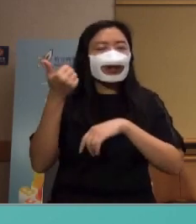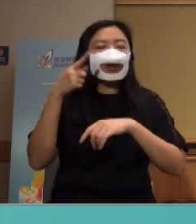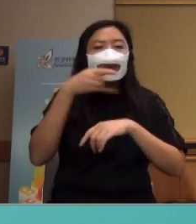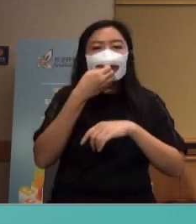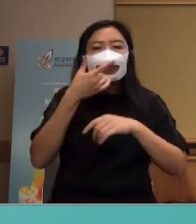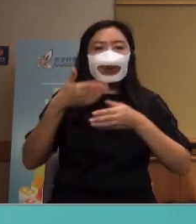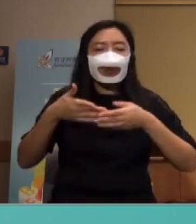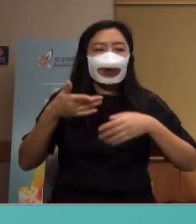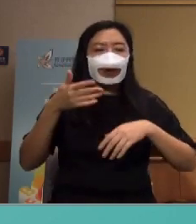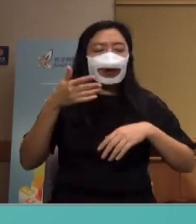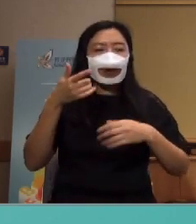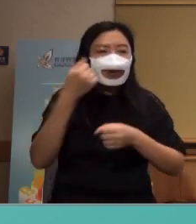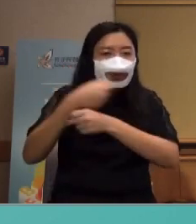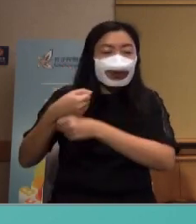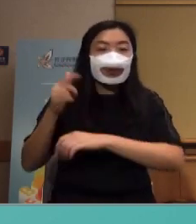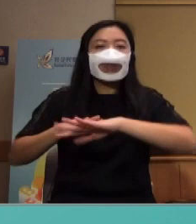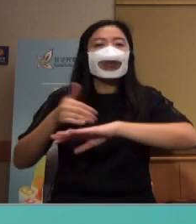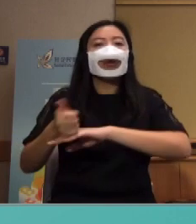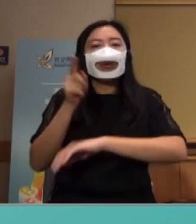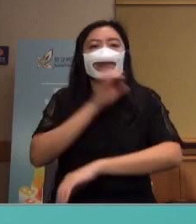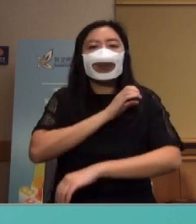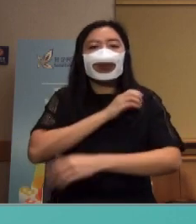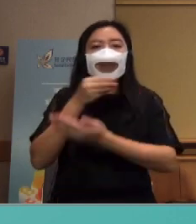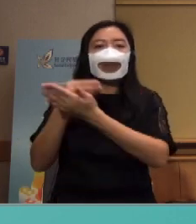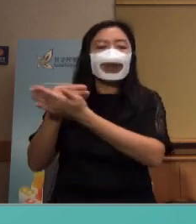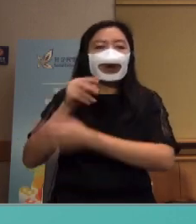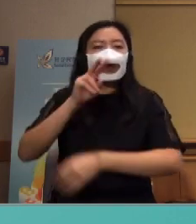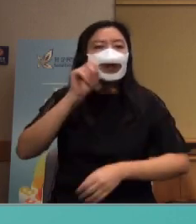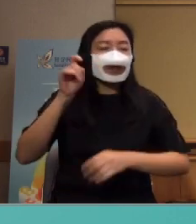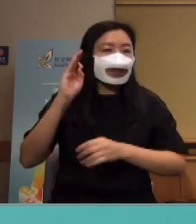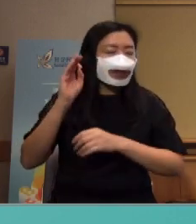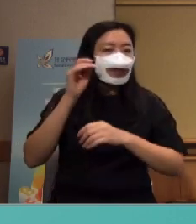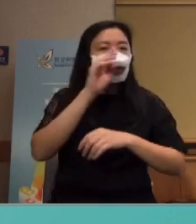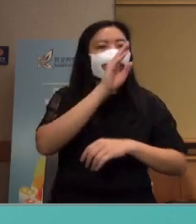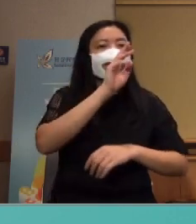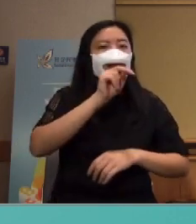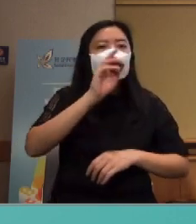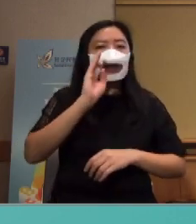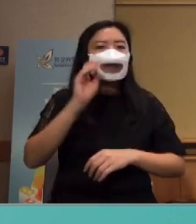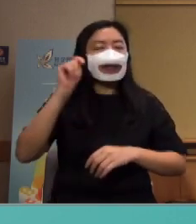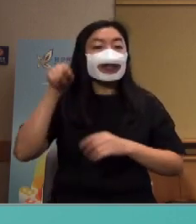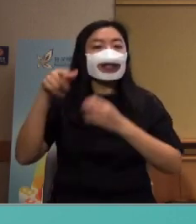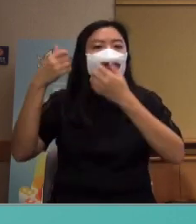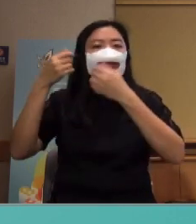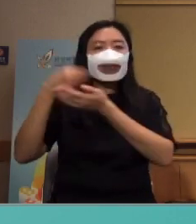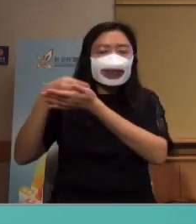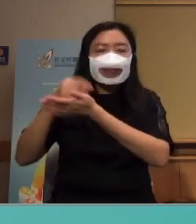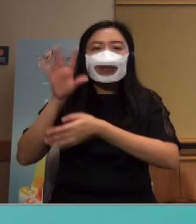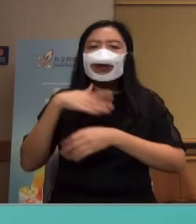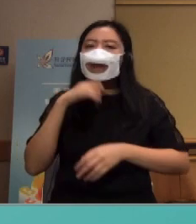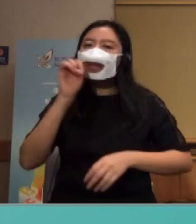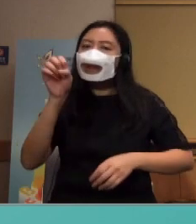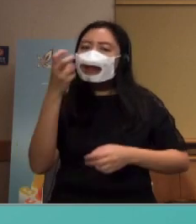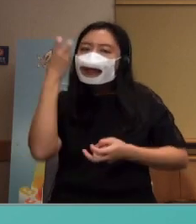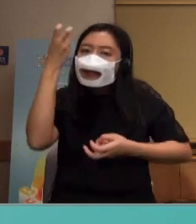NFT buyers, and we asked for their advice. And actually we did some cooperation between each other, but that's